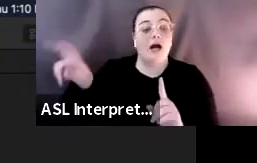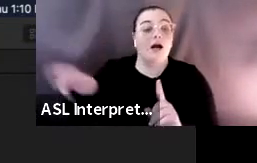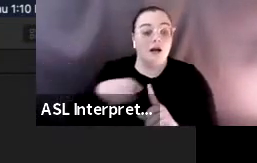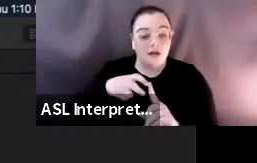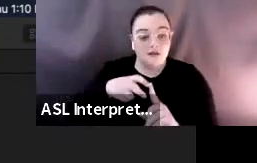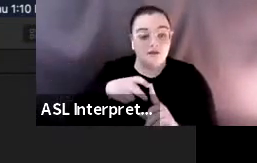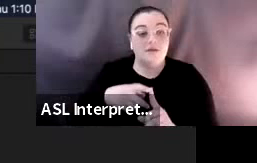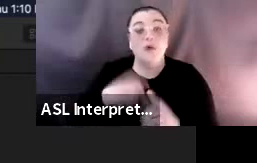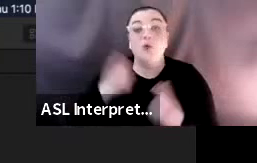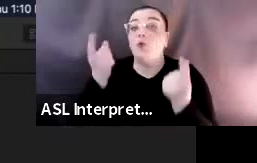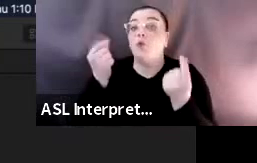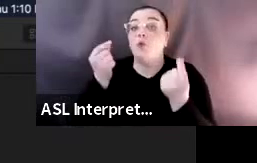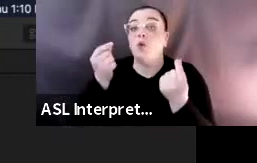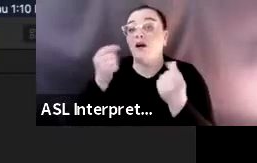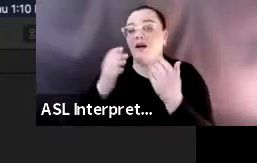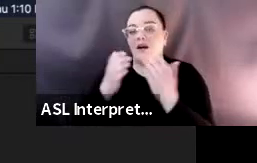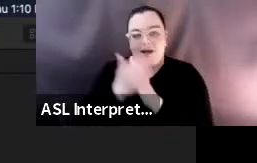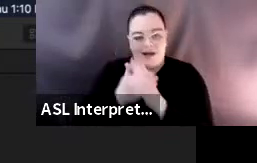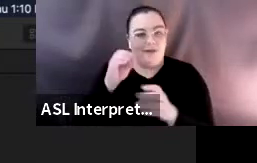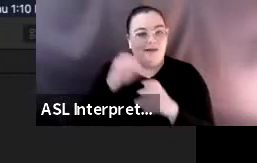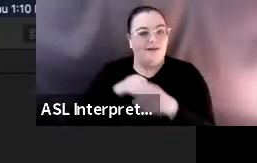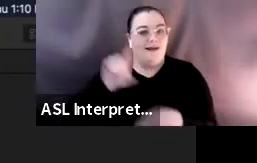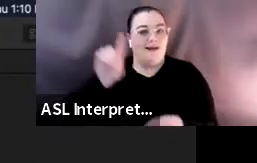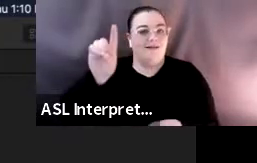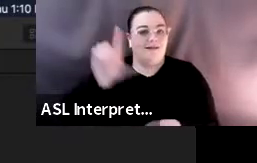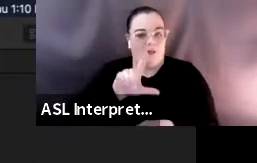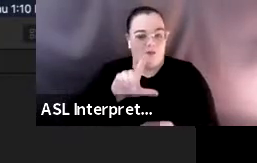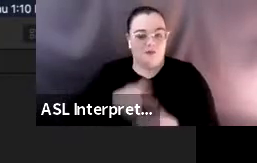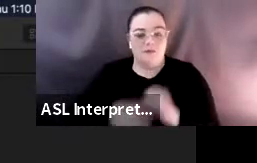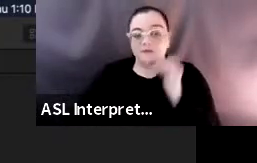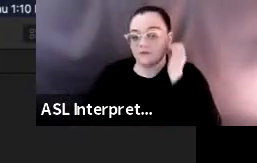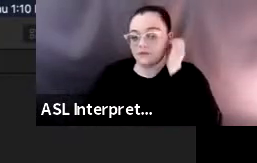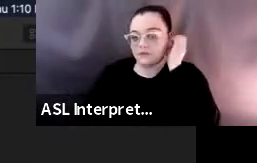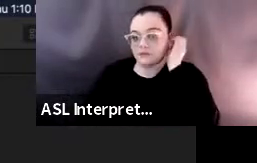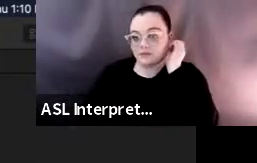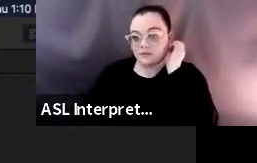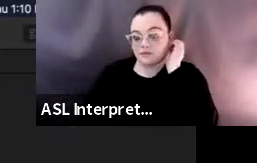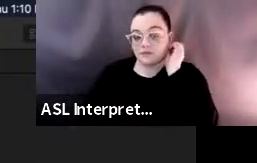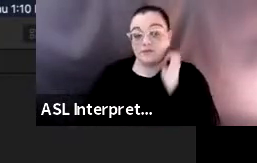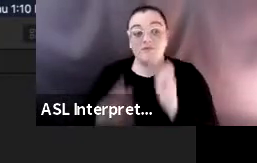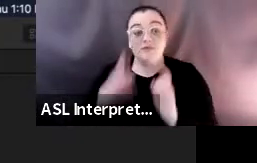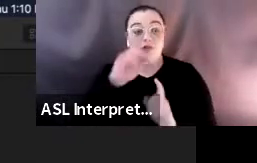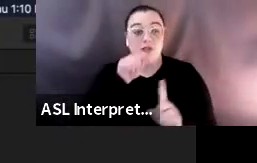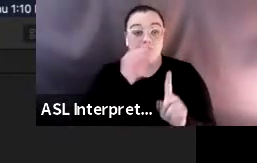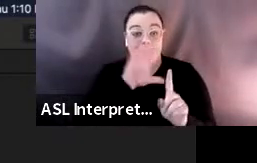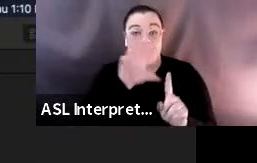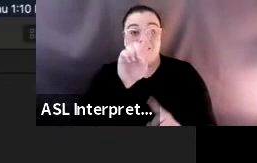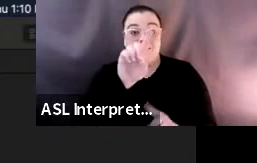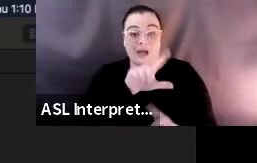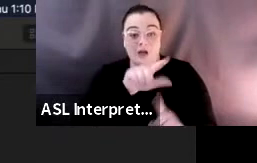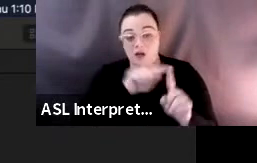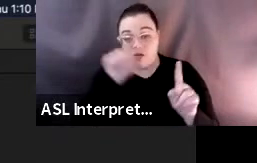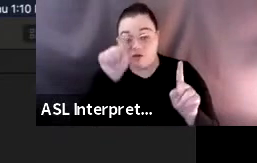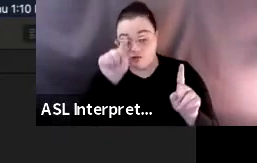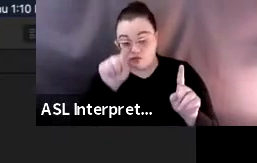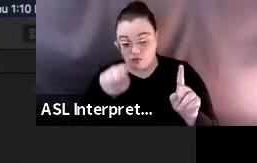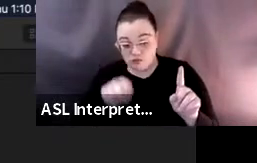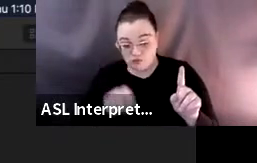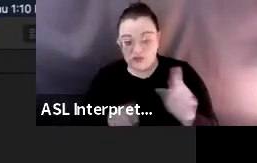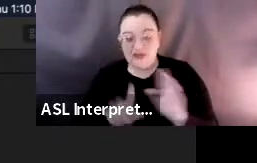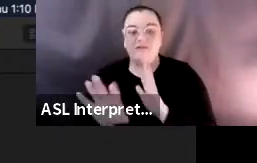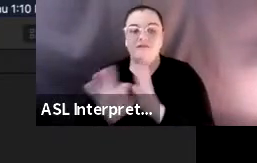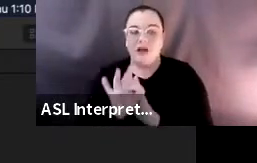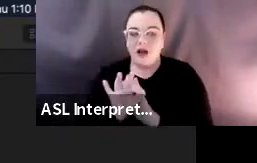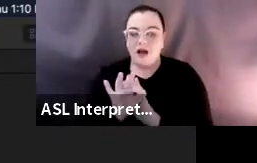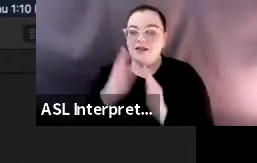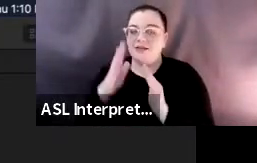that automatically goes to your downloads folder. So that's where I'm going to be looking for those clips. And this is already selected. So you can see the